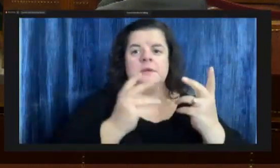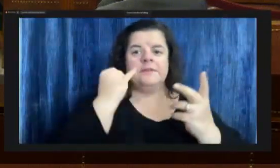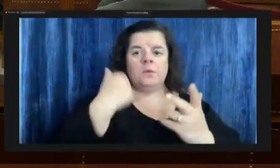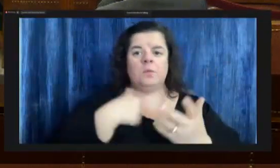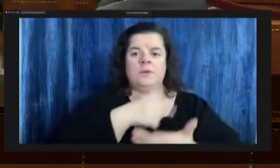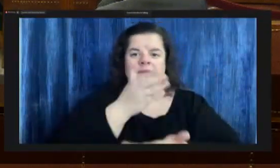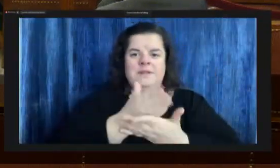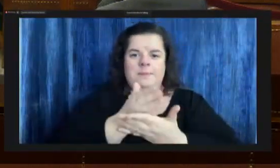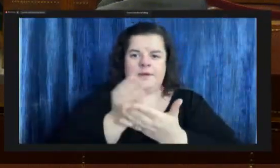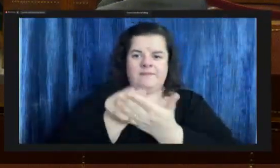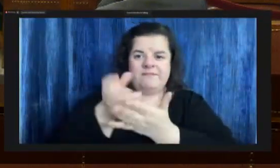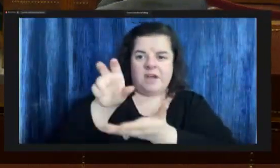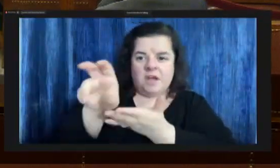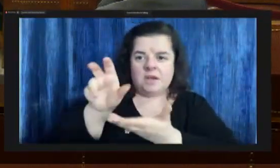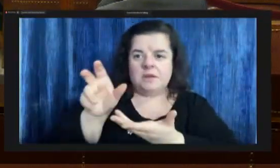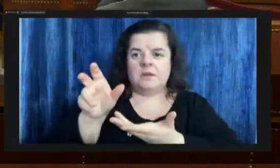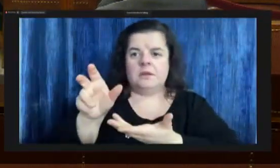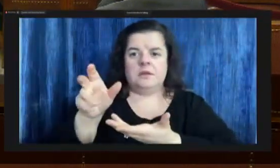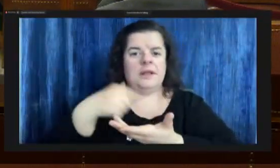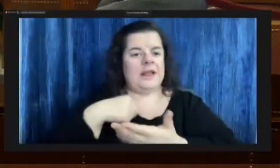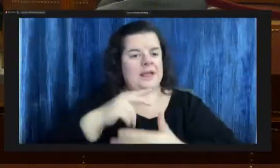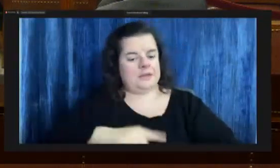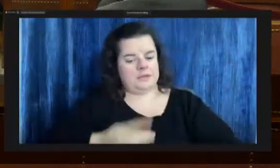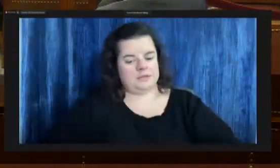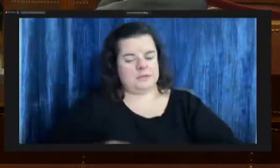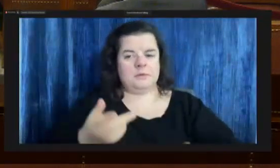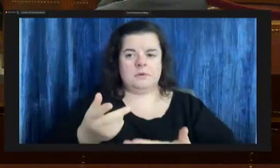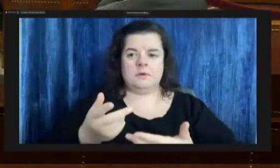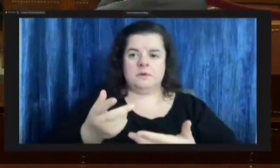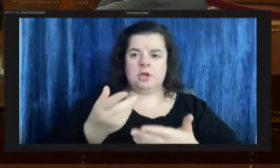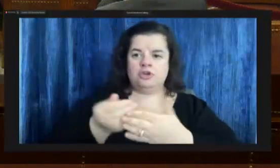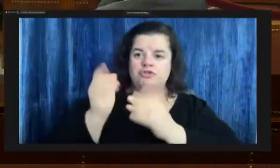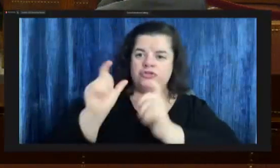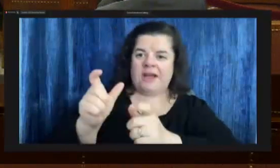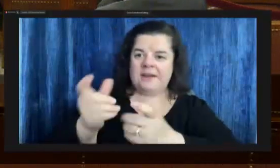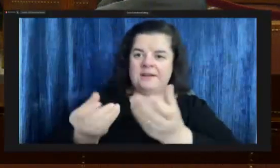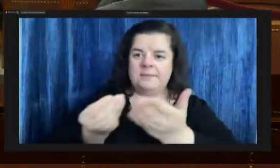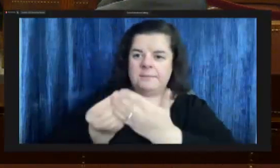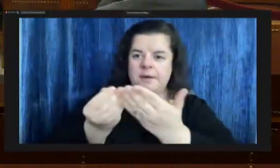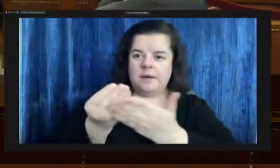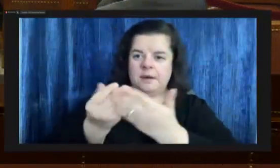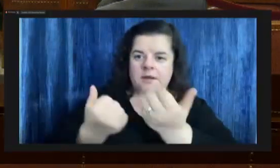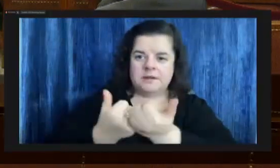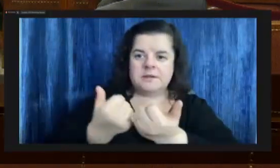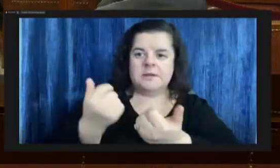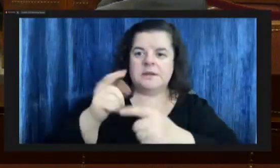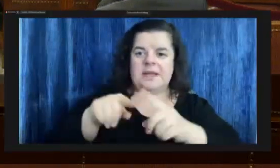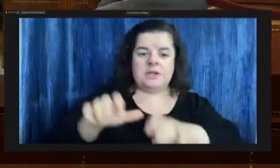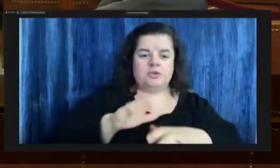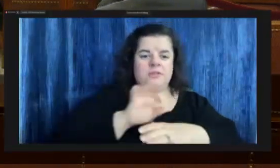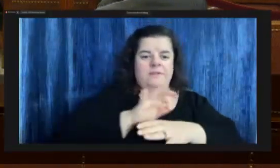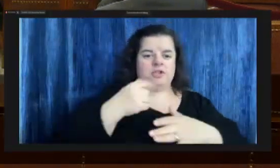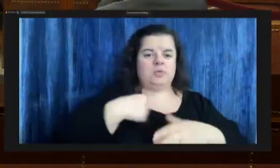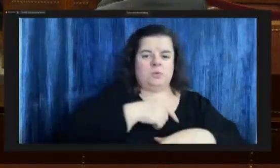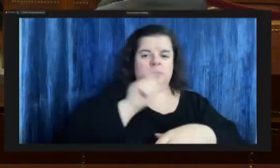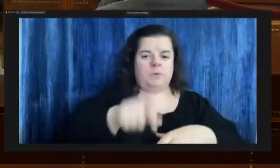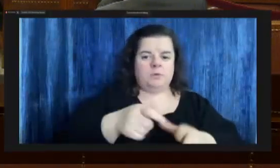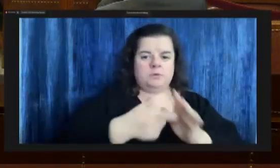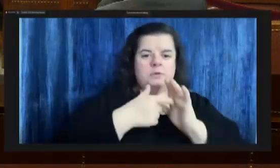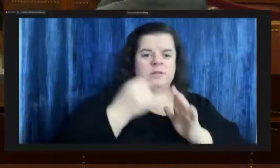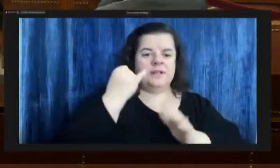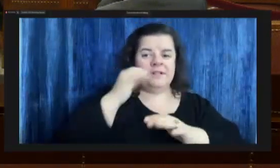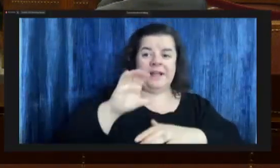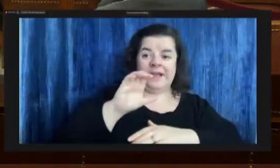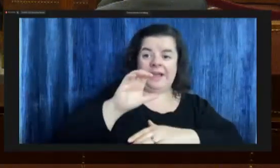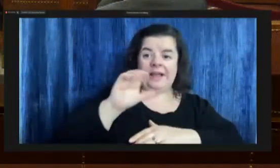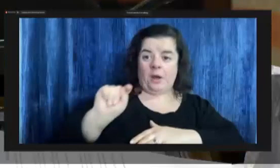that we're doing, when I get upset about the grant funding, it's because we can't even do the functions we're supposed to be doing. And if the county would start doing the things that